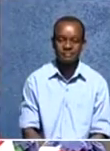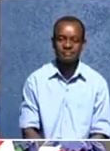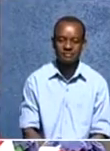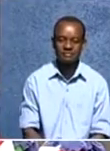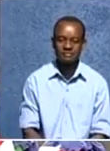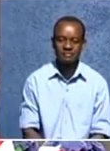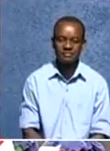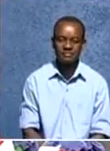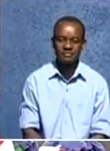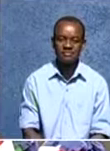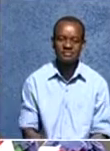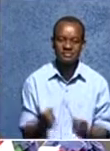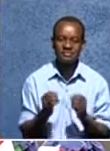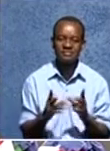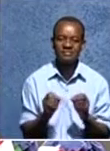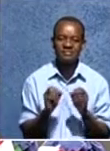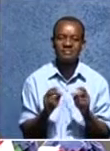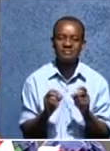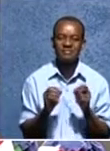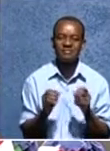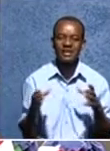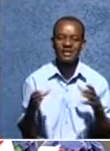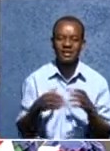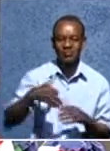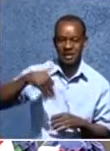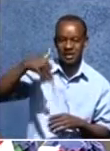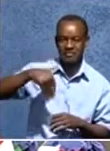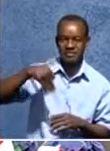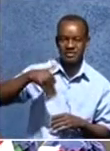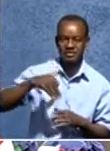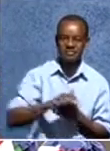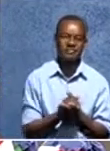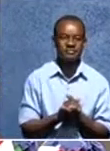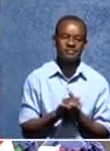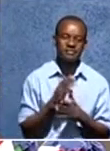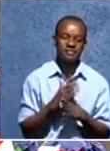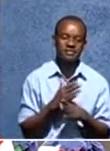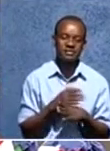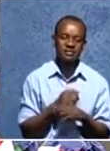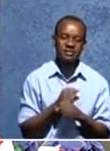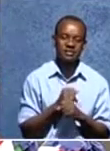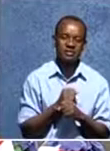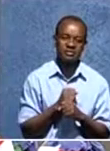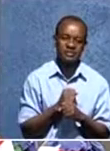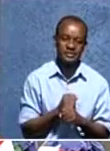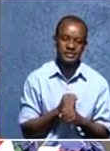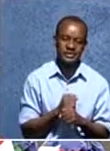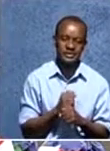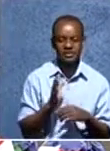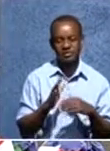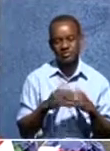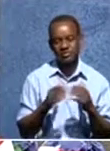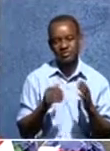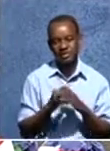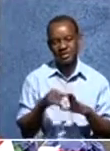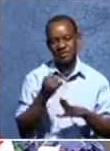for the expansion of Hosea Kutako International Airport. Yes, we do. I'm one of the ones who are standing way in front because that airport at the